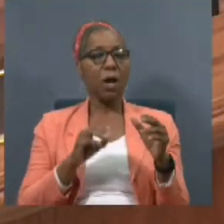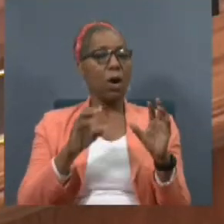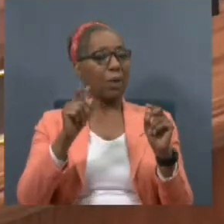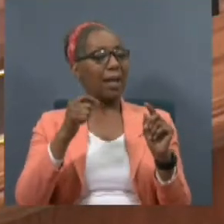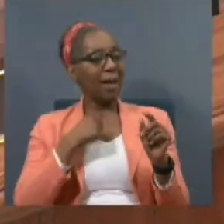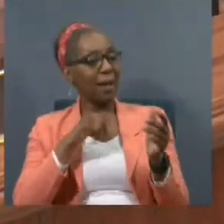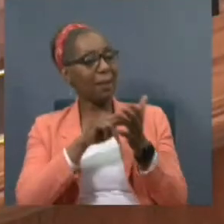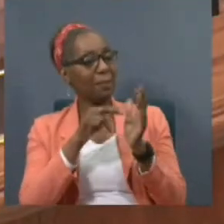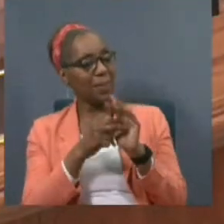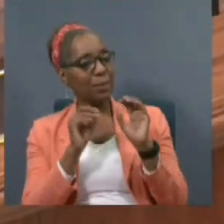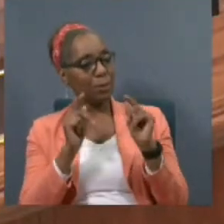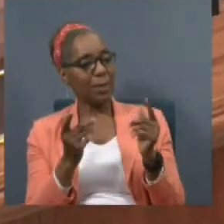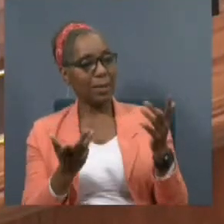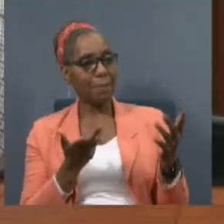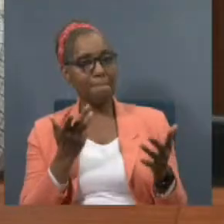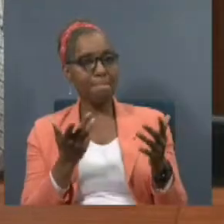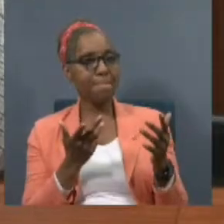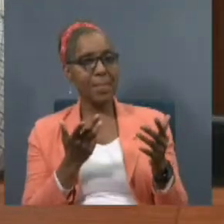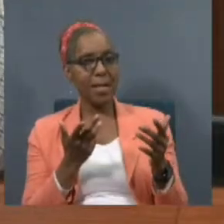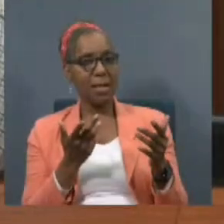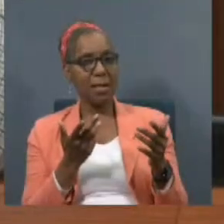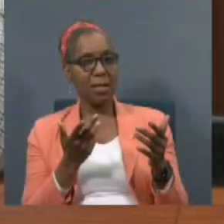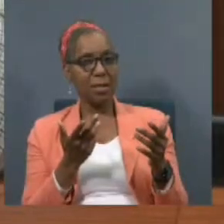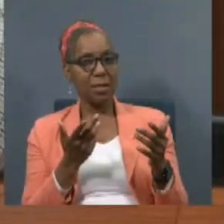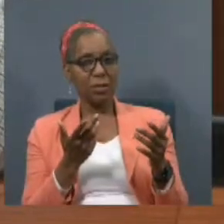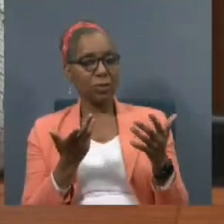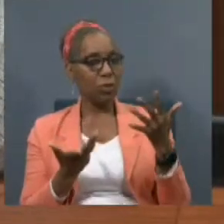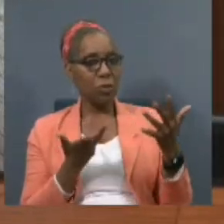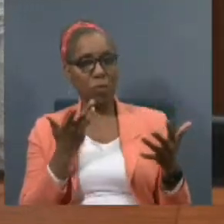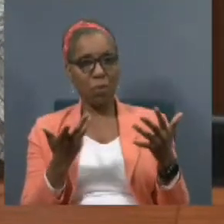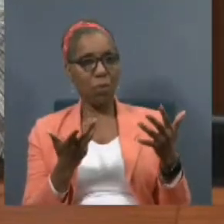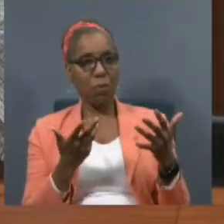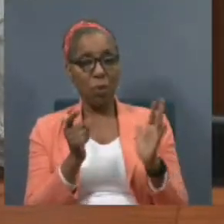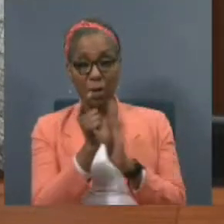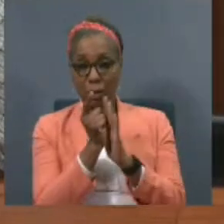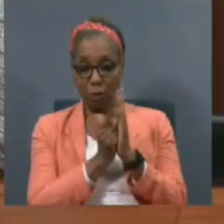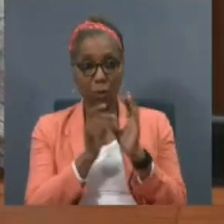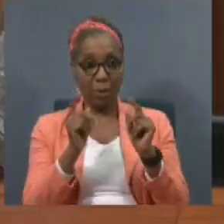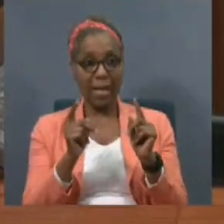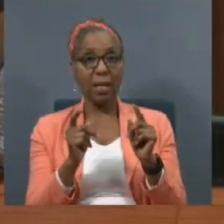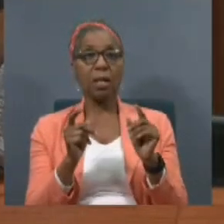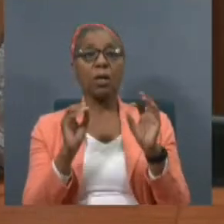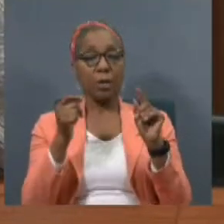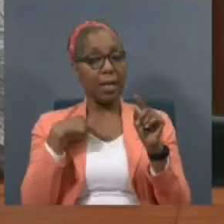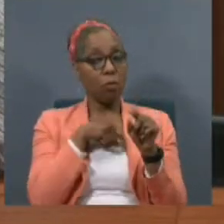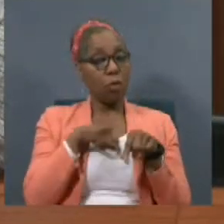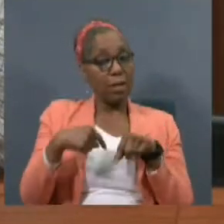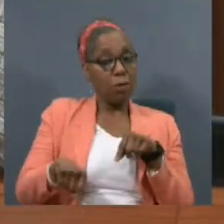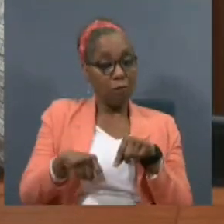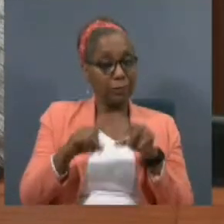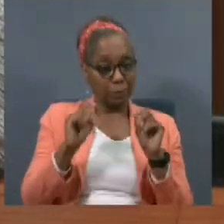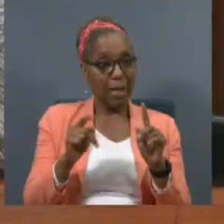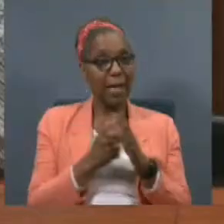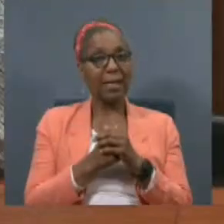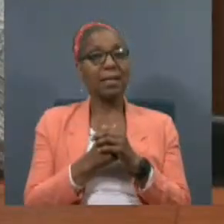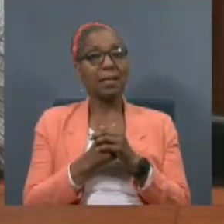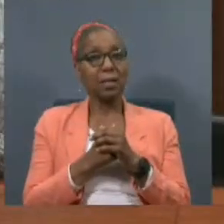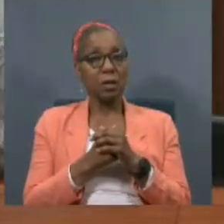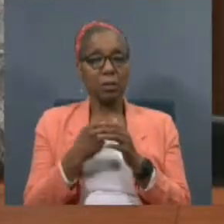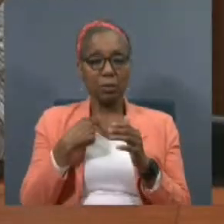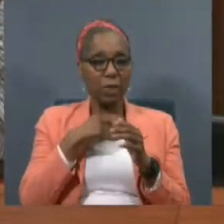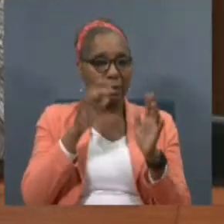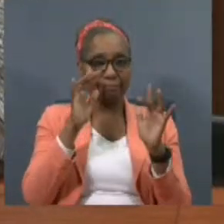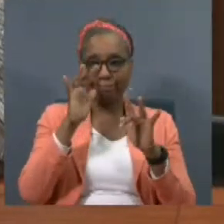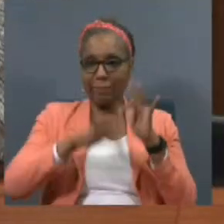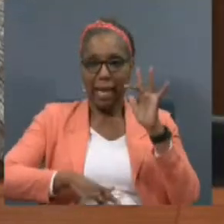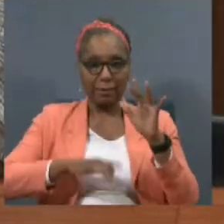saying is, are there gates to make, because I think where we're all, again, where we're nervous, just so we're clear, is the lack of clarity. I know we